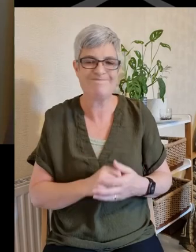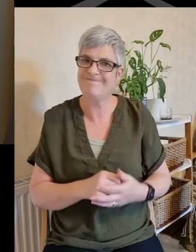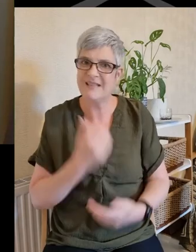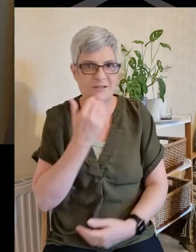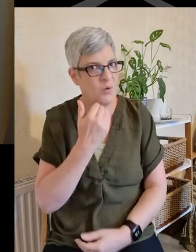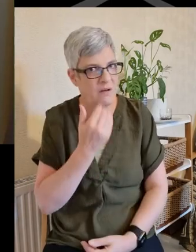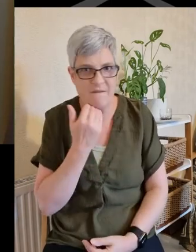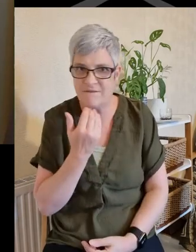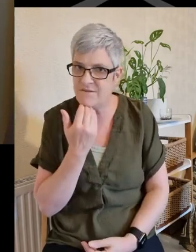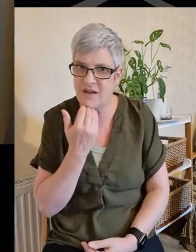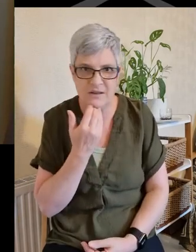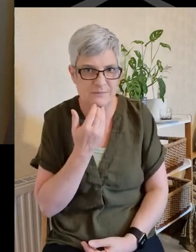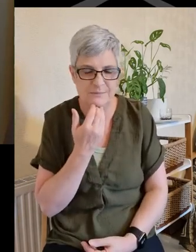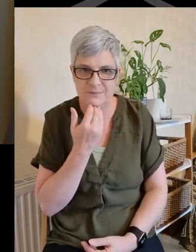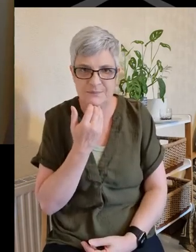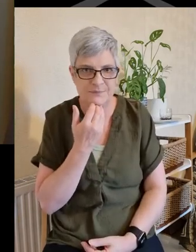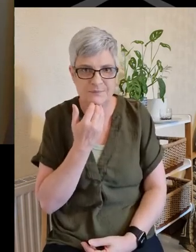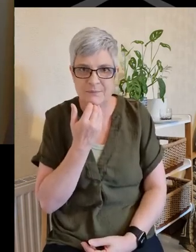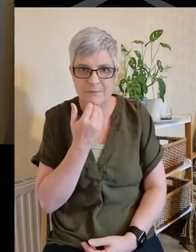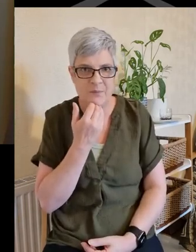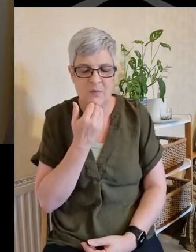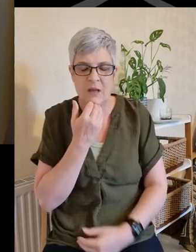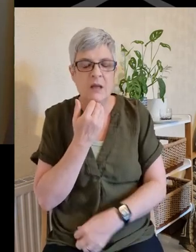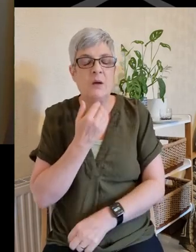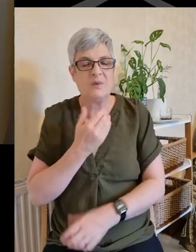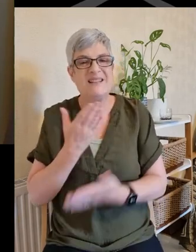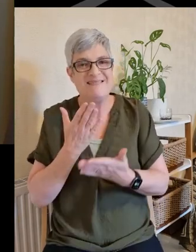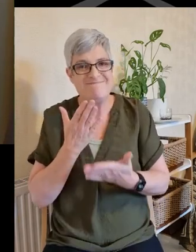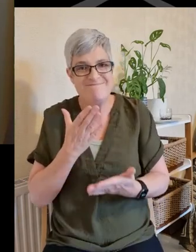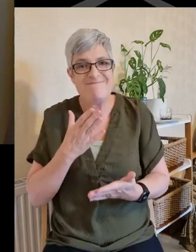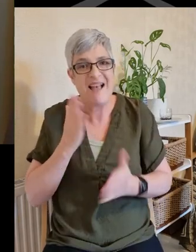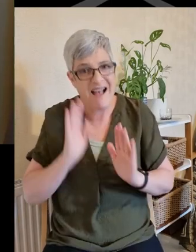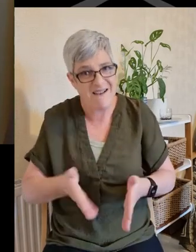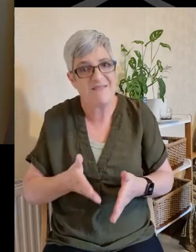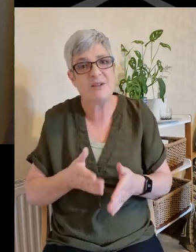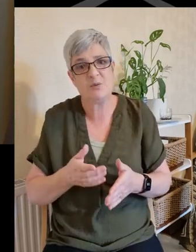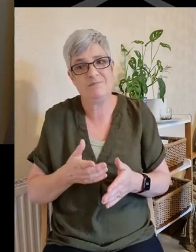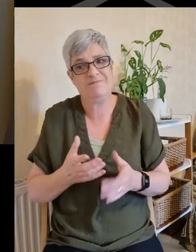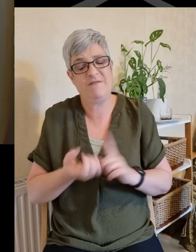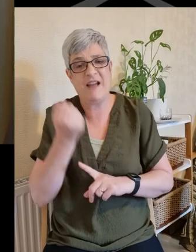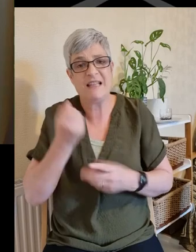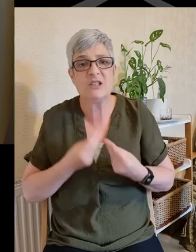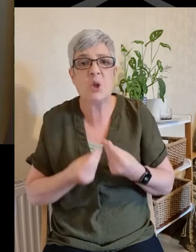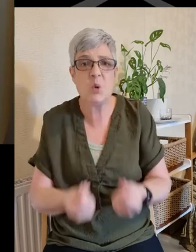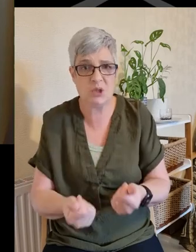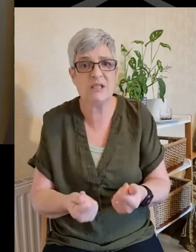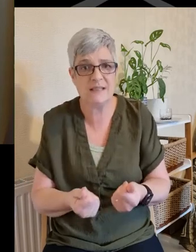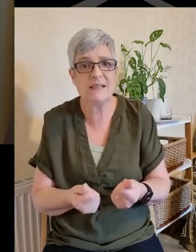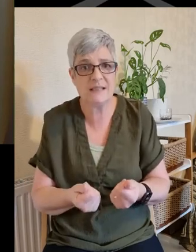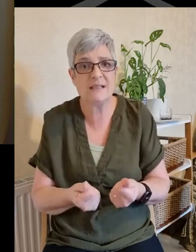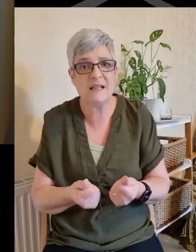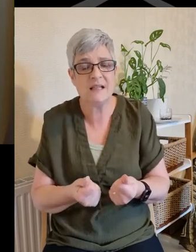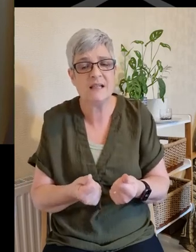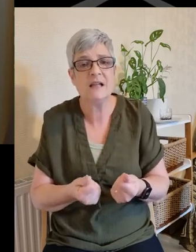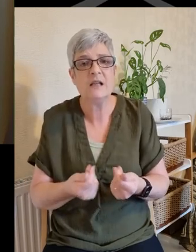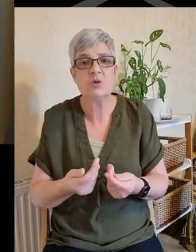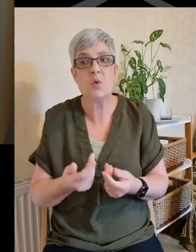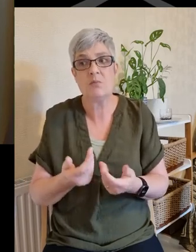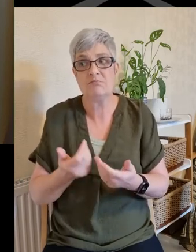enough. We have to find solutions and implement them. Please show them and us